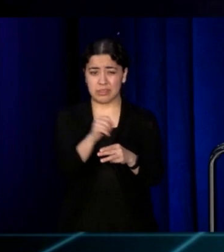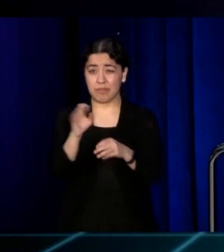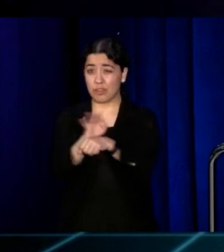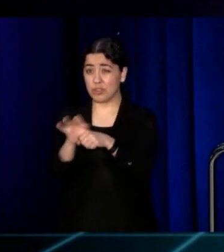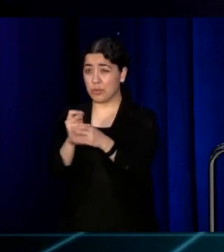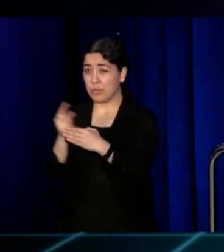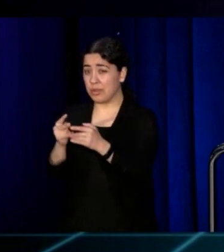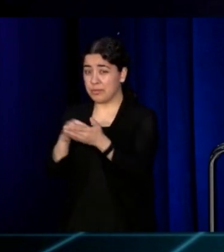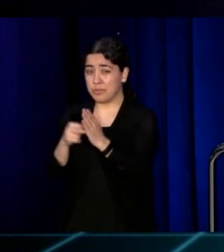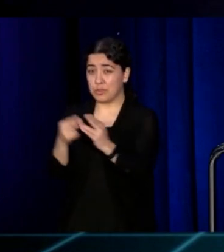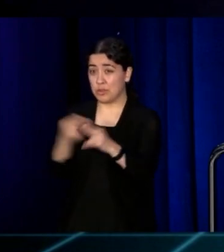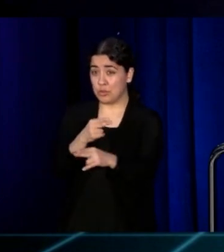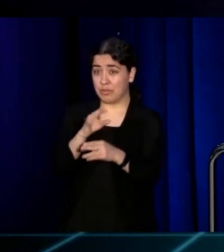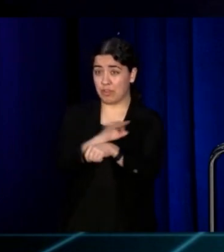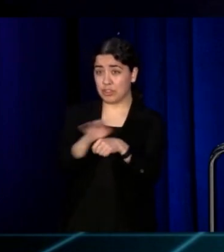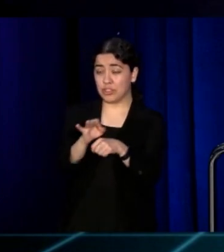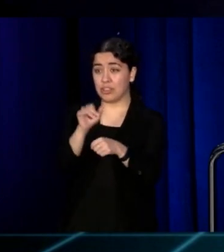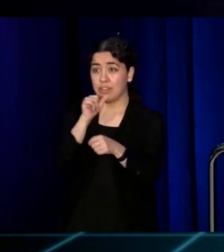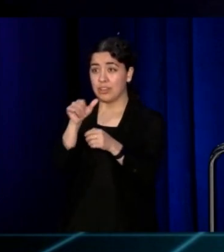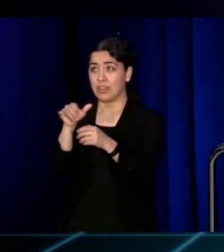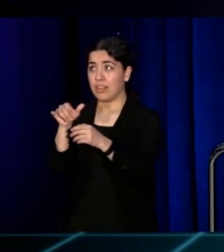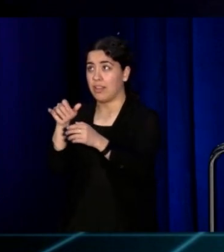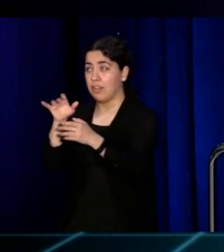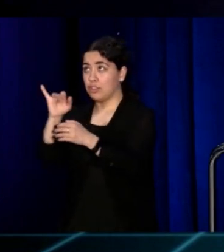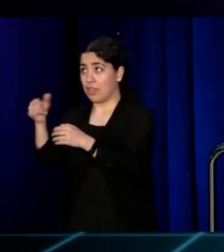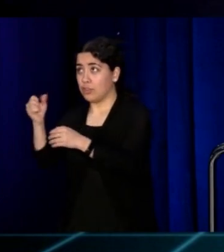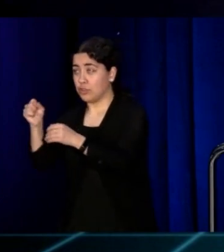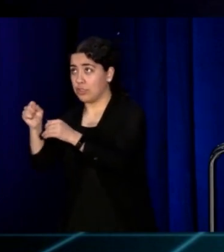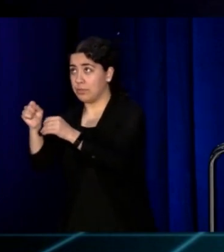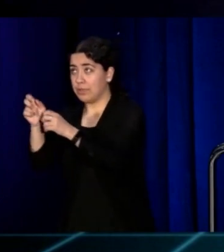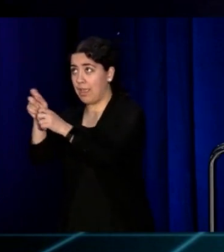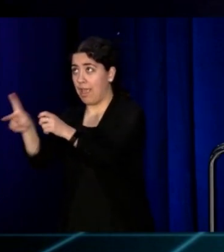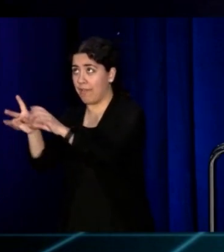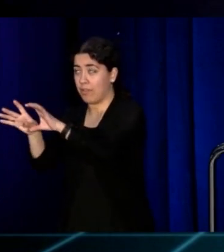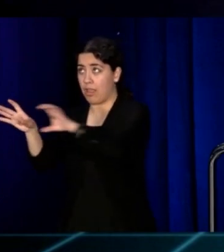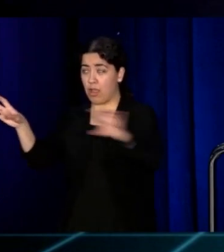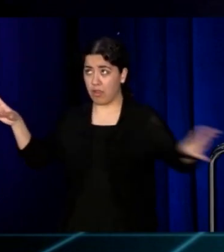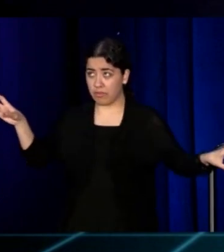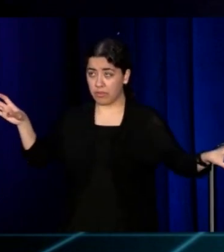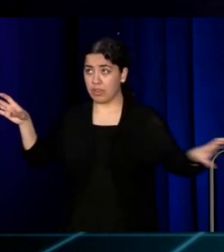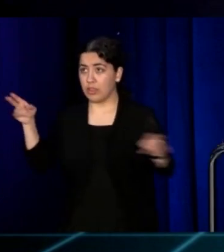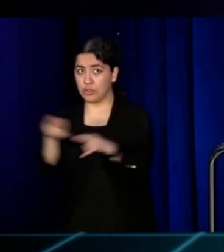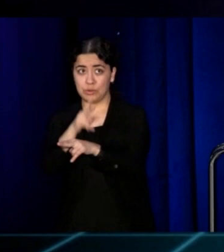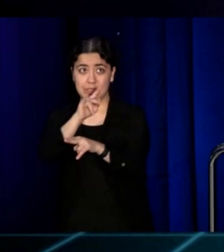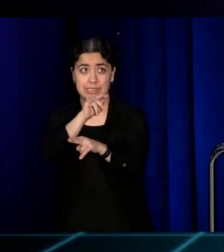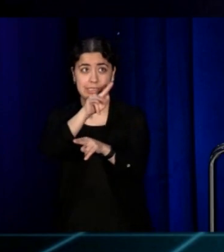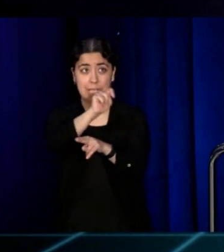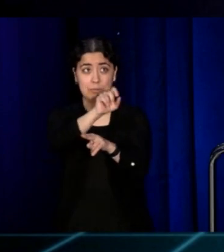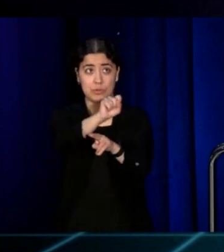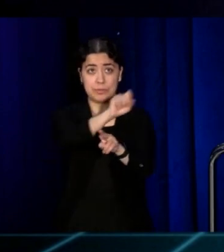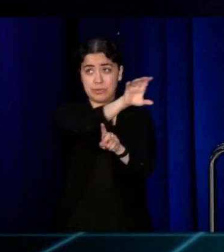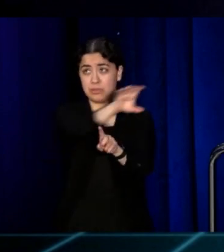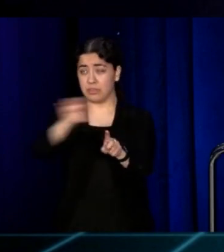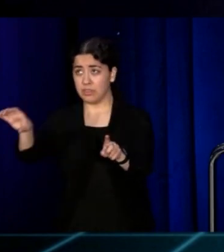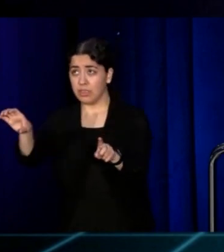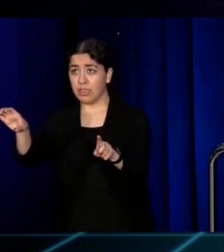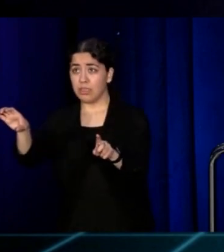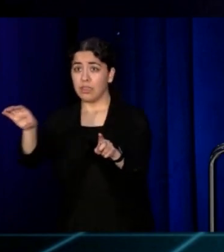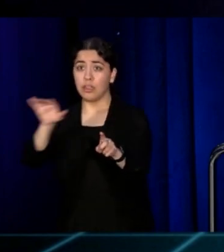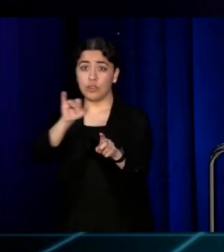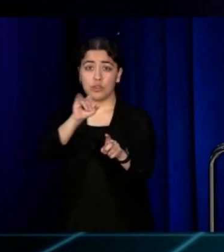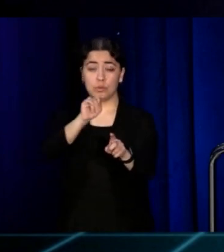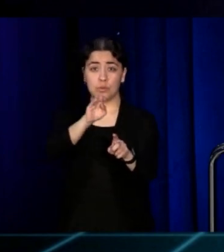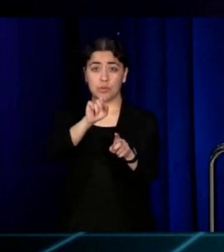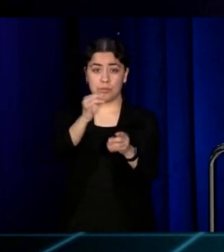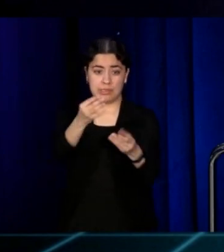use functions, unlearn half of JavaScript, and also learn TypeScript, which you know, some famous YouTubers will tell you is not